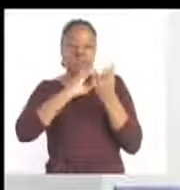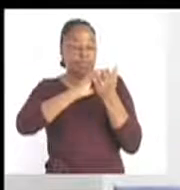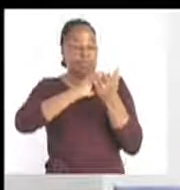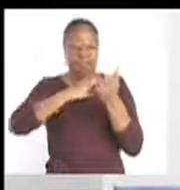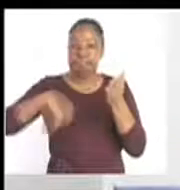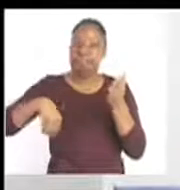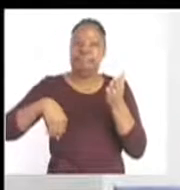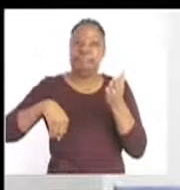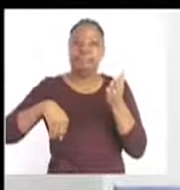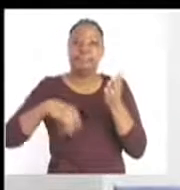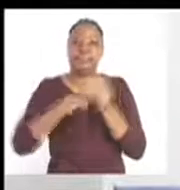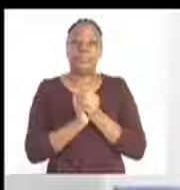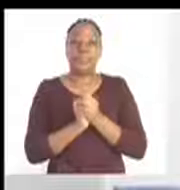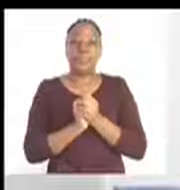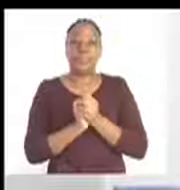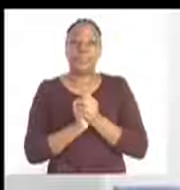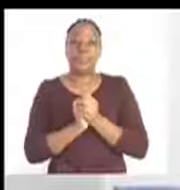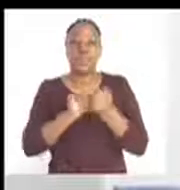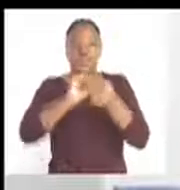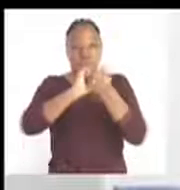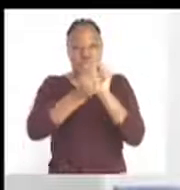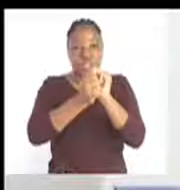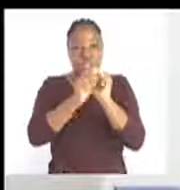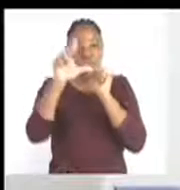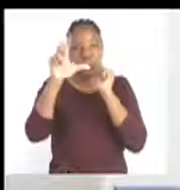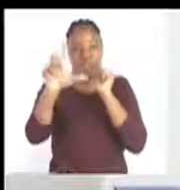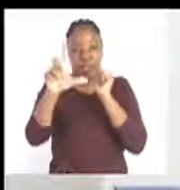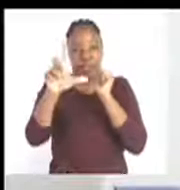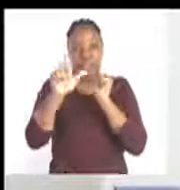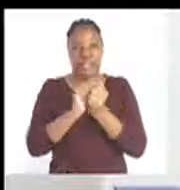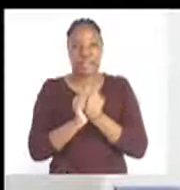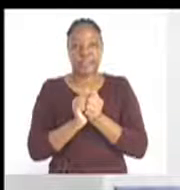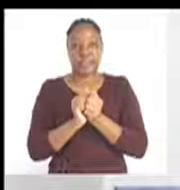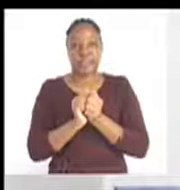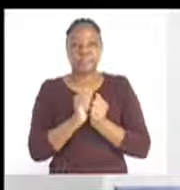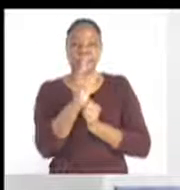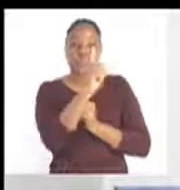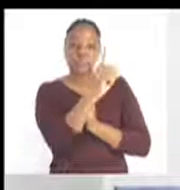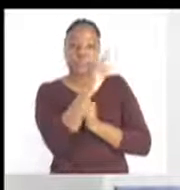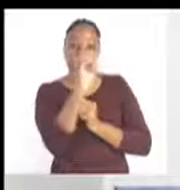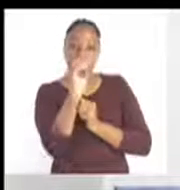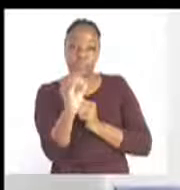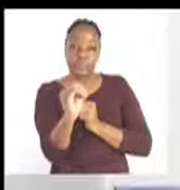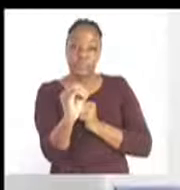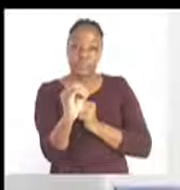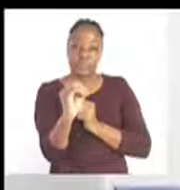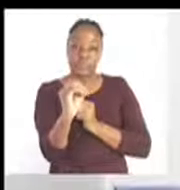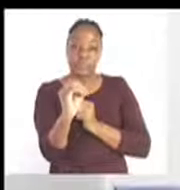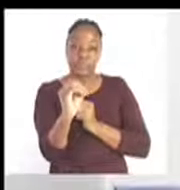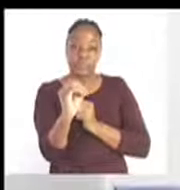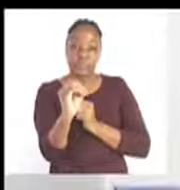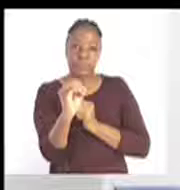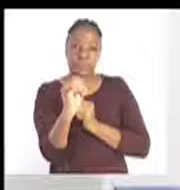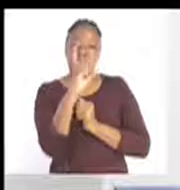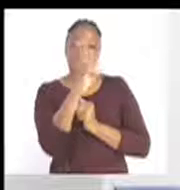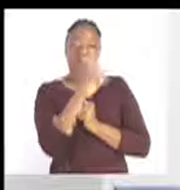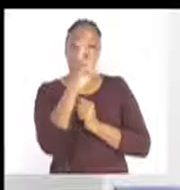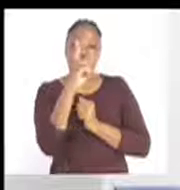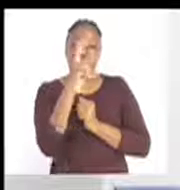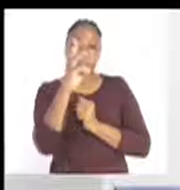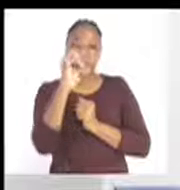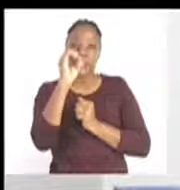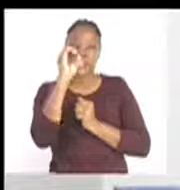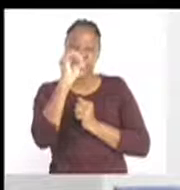We have our 10. And then we have taken away 1, 2, 3. So it